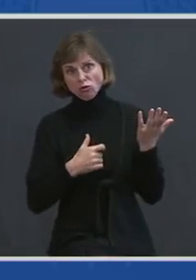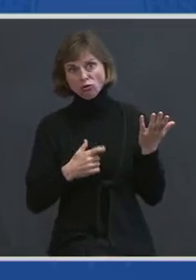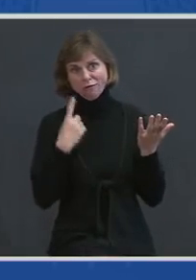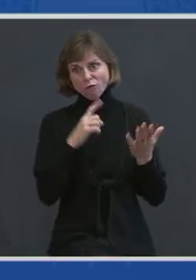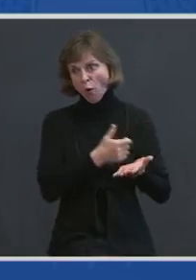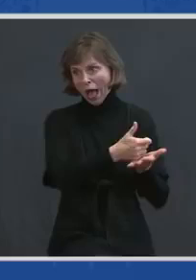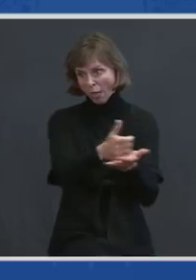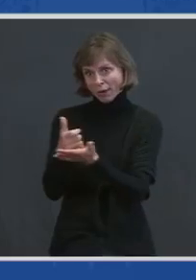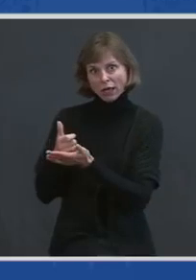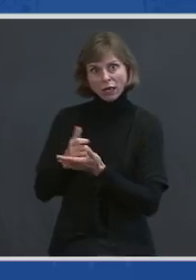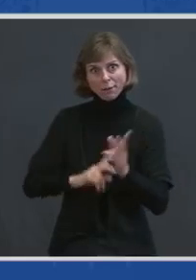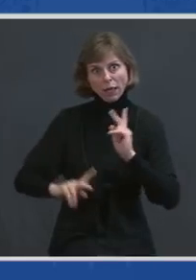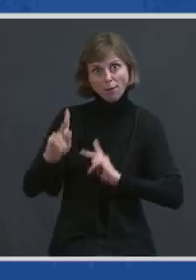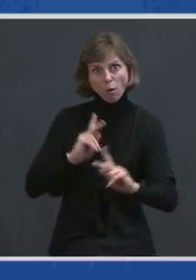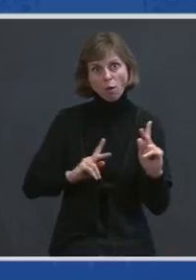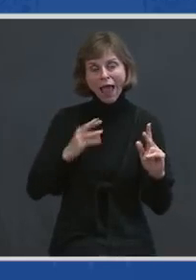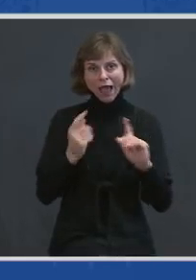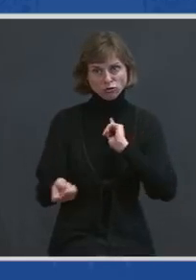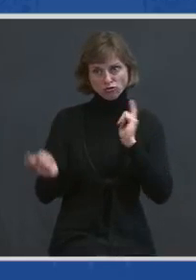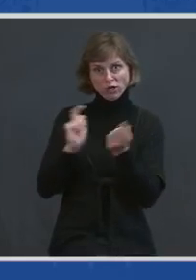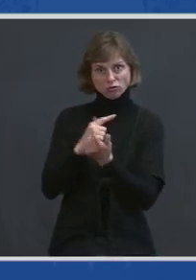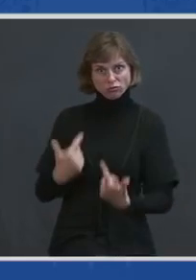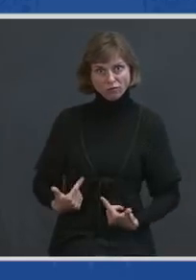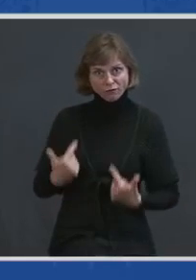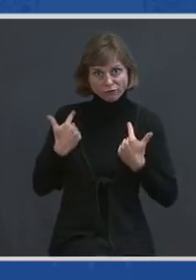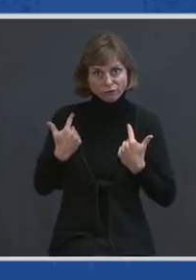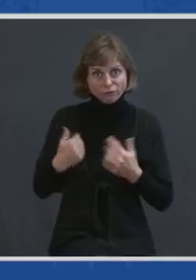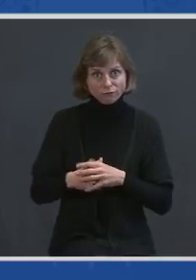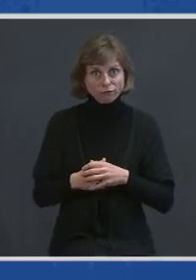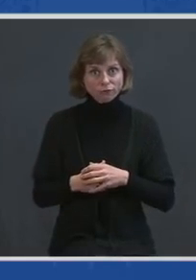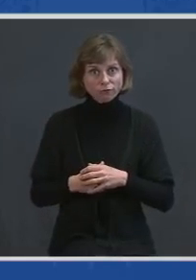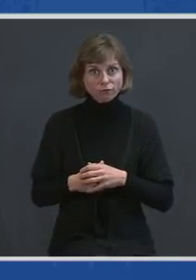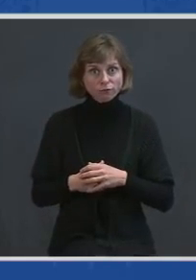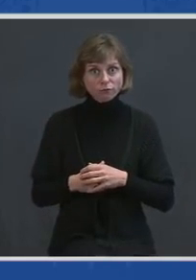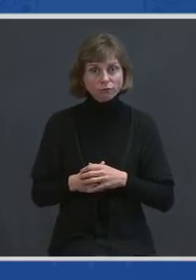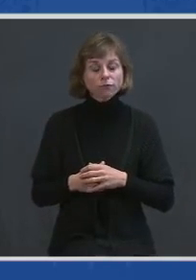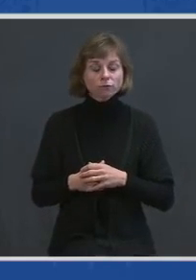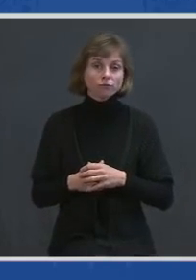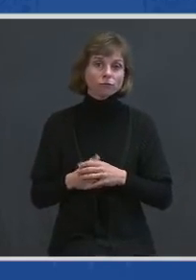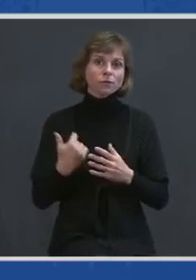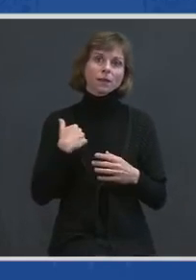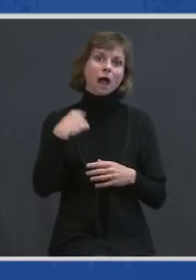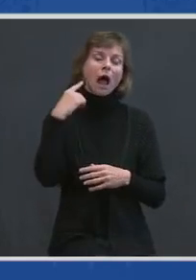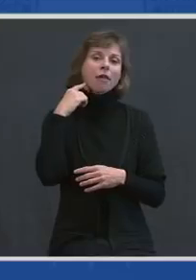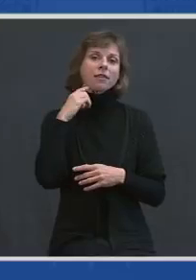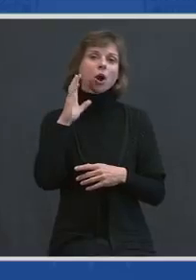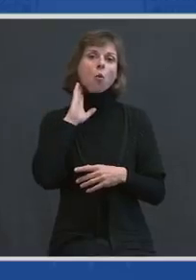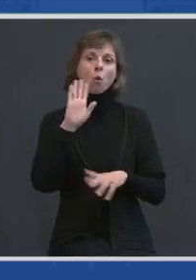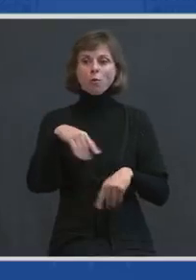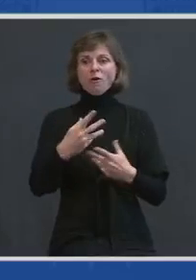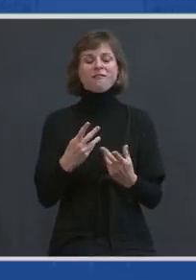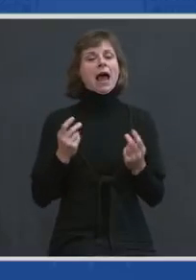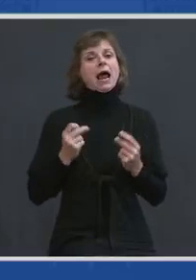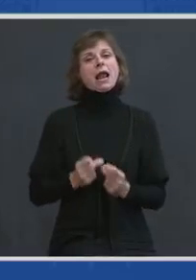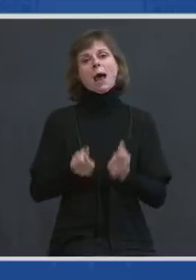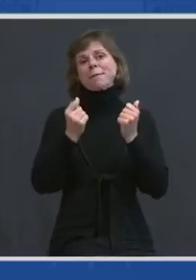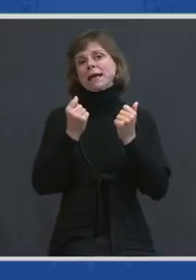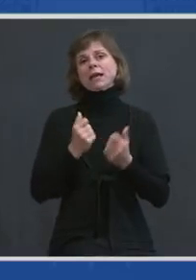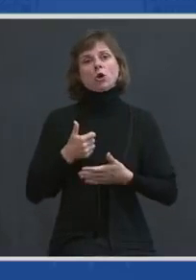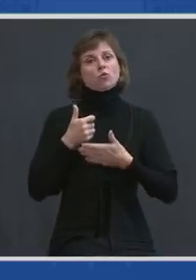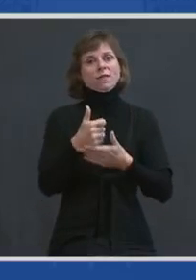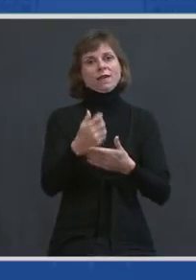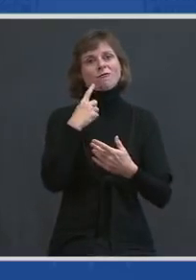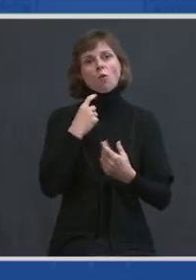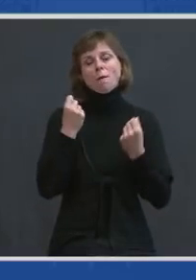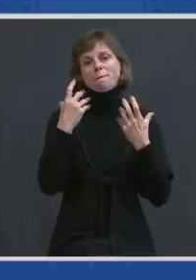and to turn it around. And I think it's going to provide immediate relief for millions of people that are